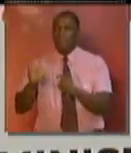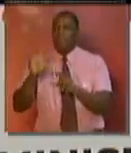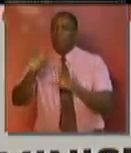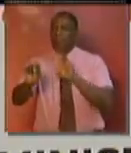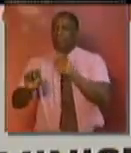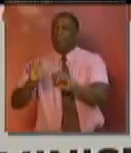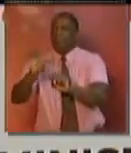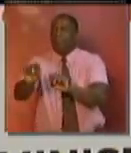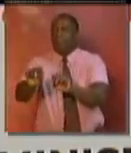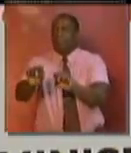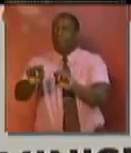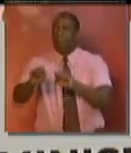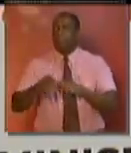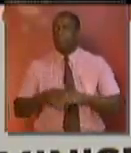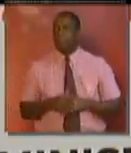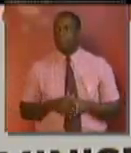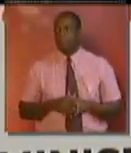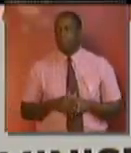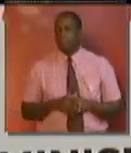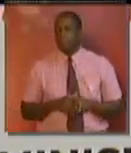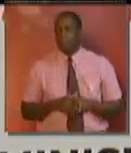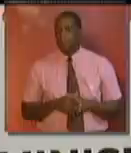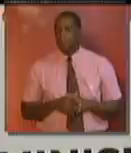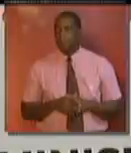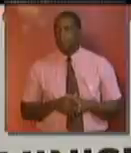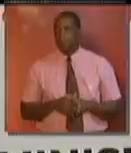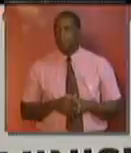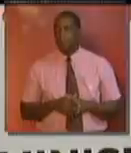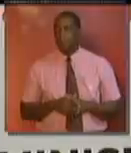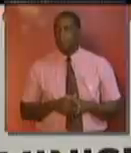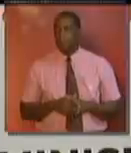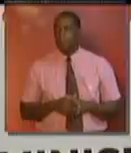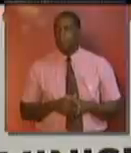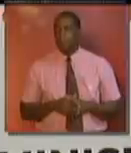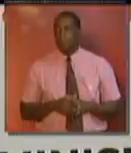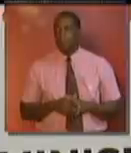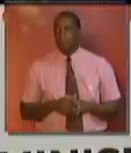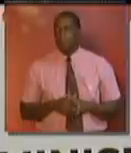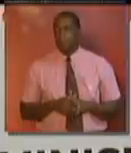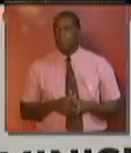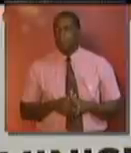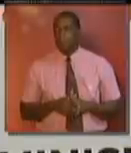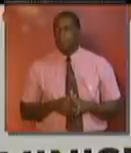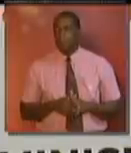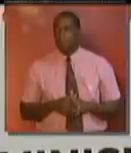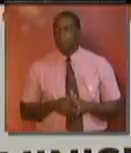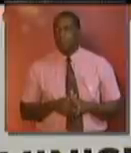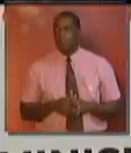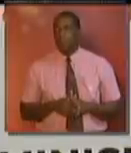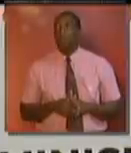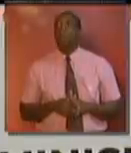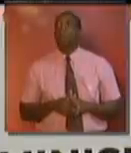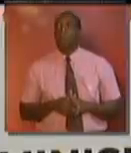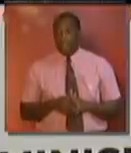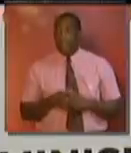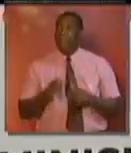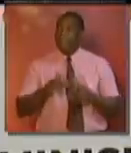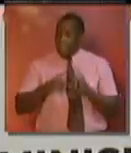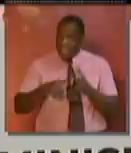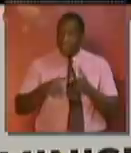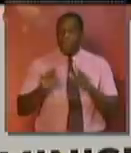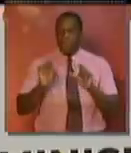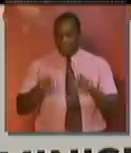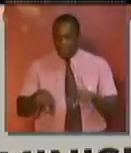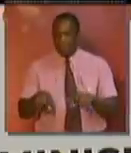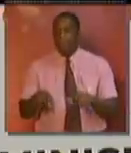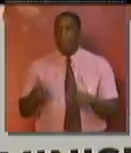when the requests for additional information for someone to come in for testing, etc., are made, they are all being